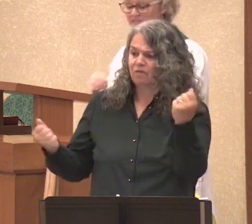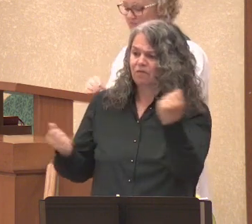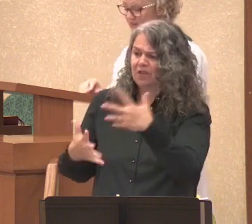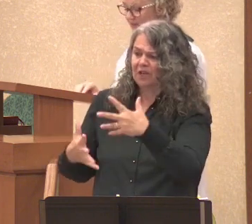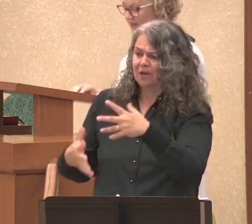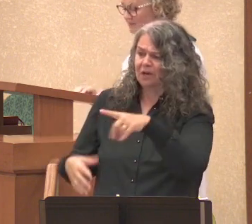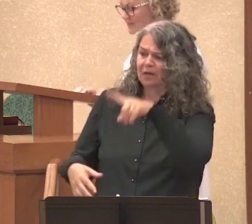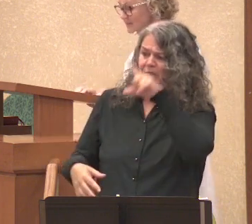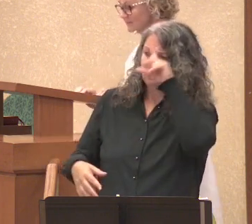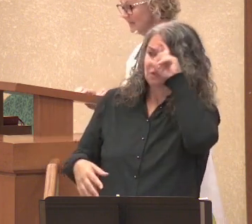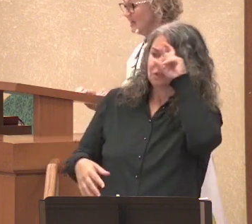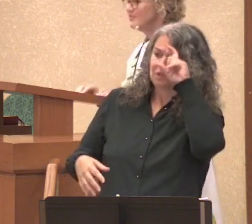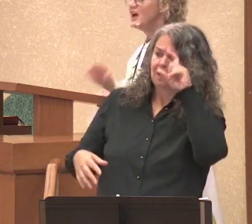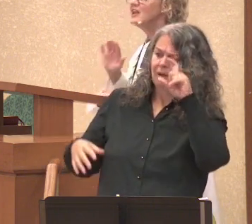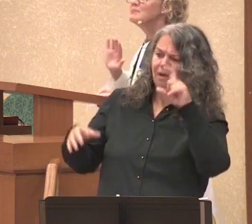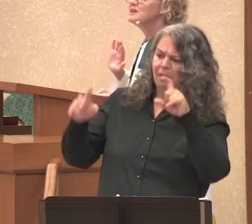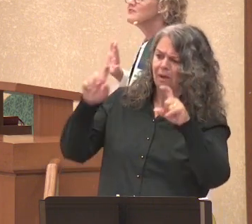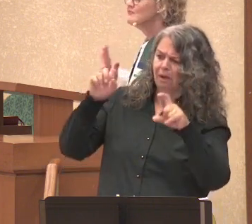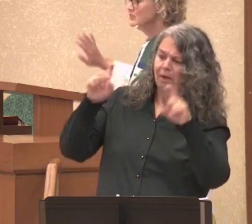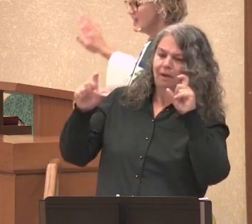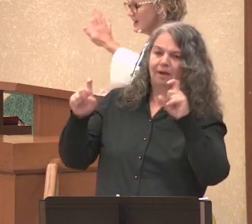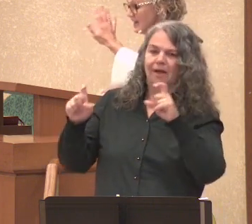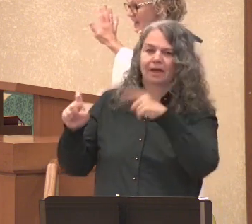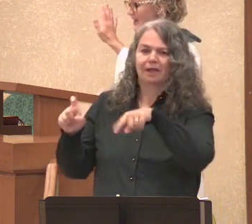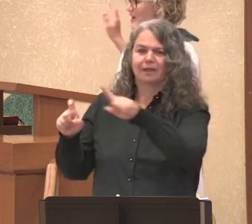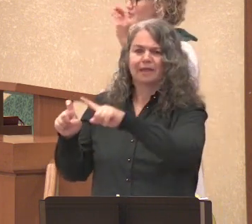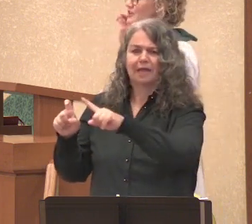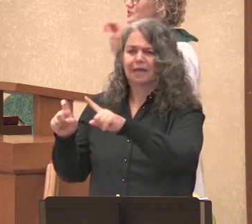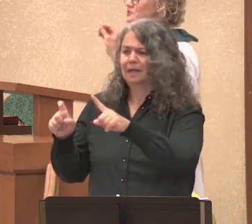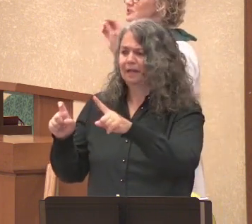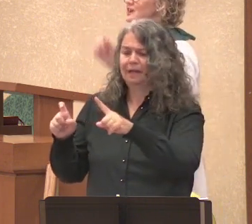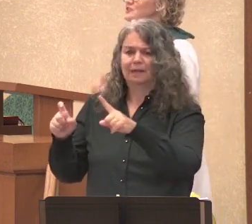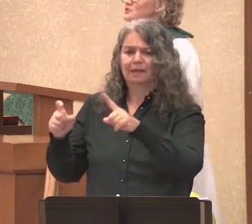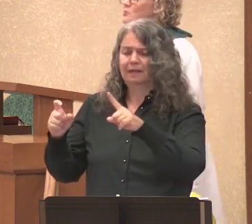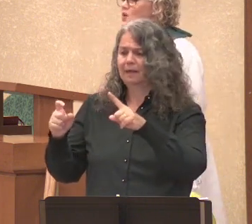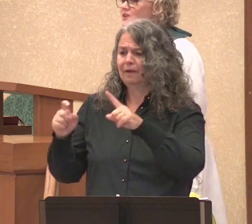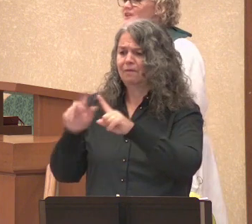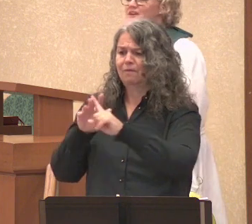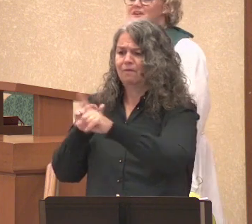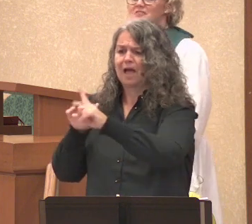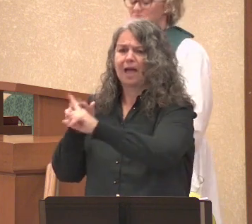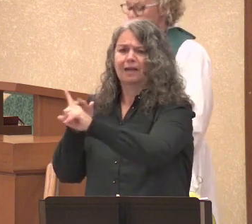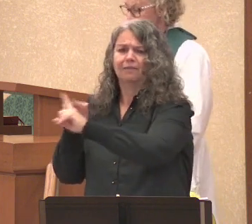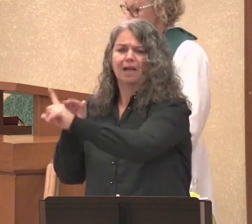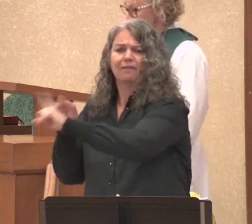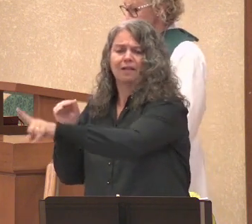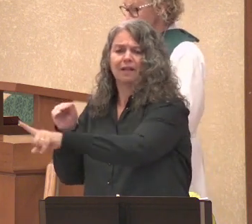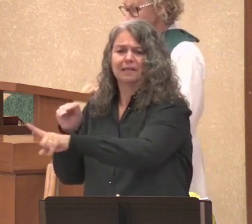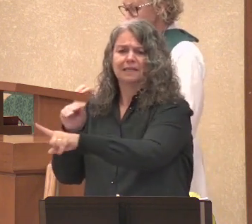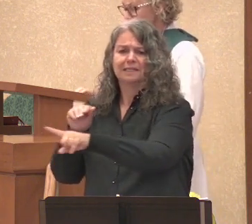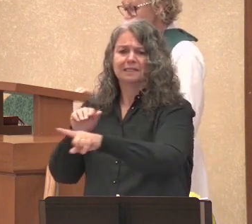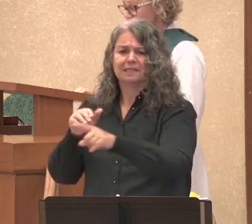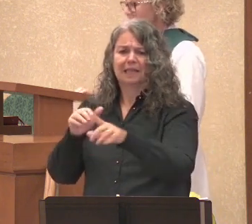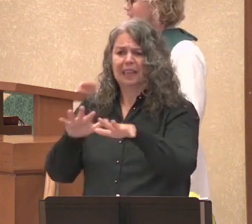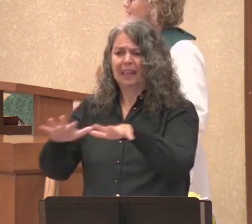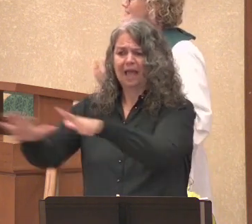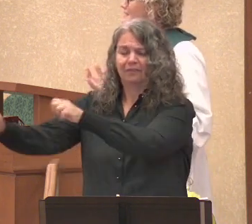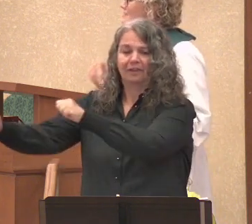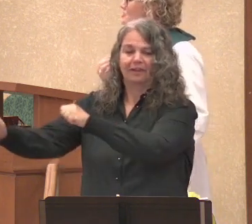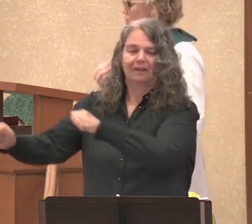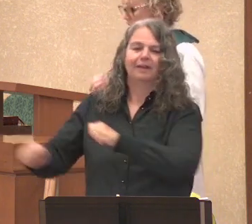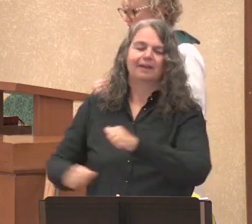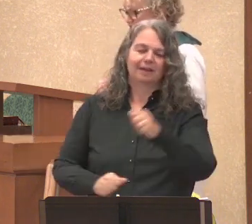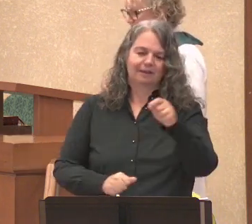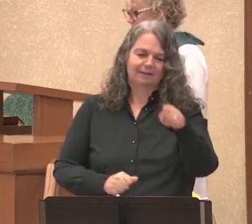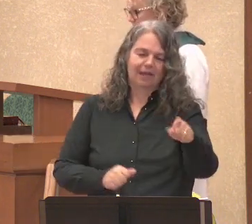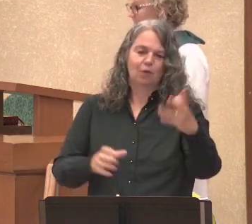that sleeping enemy. The enemy fled, and the Israelites won the battle.